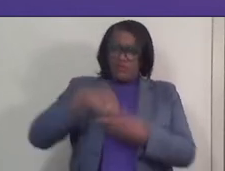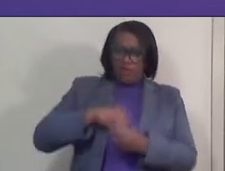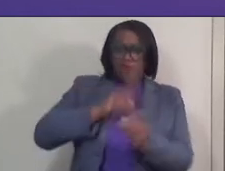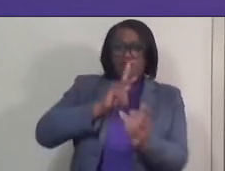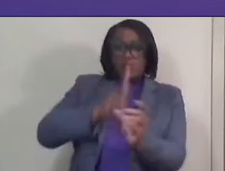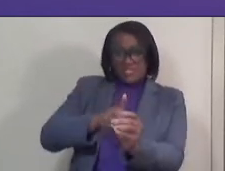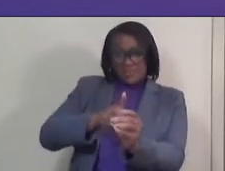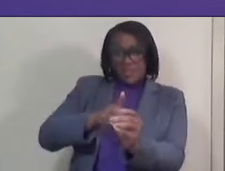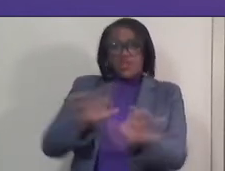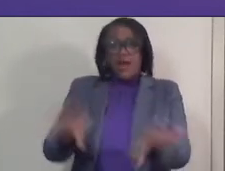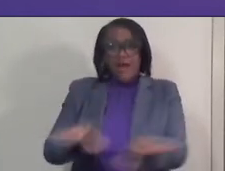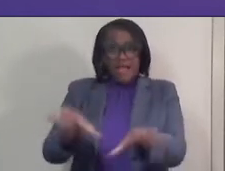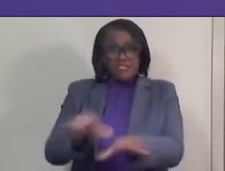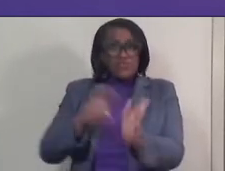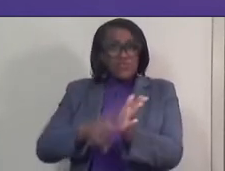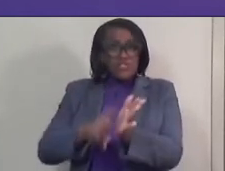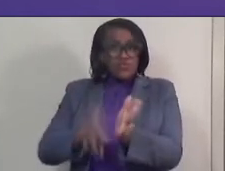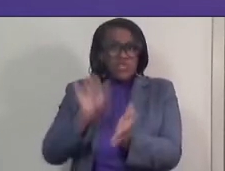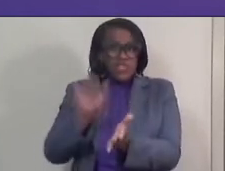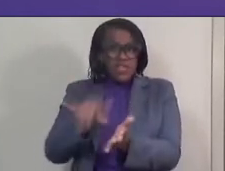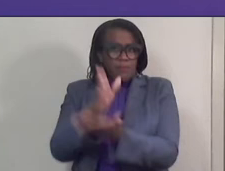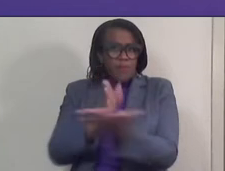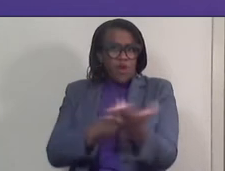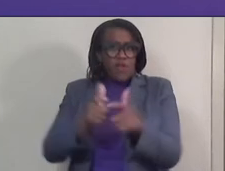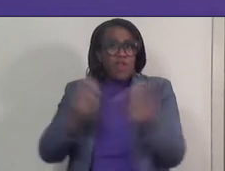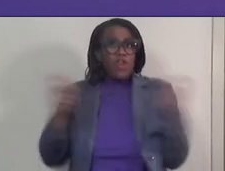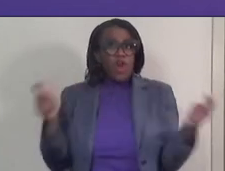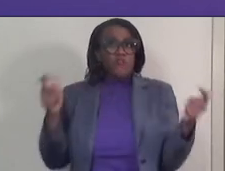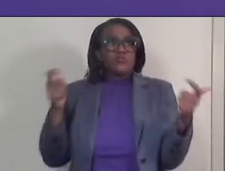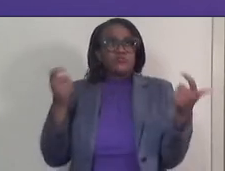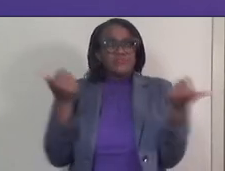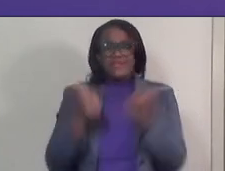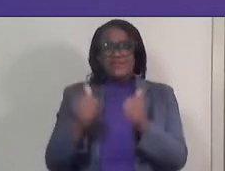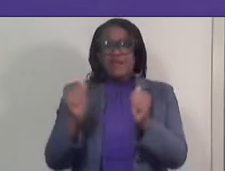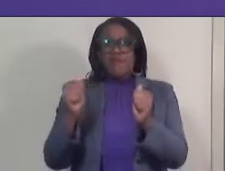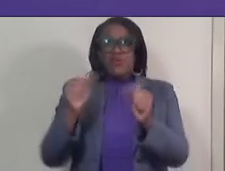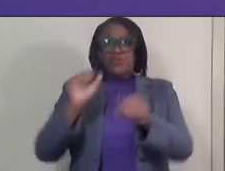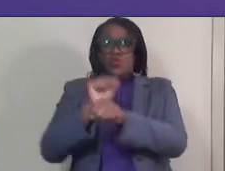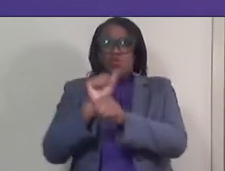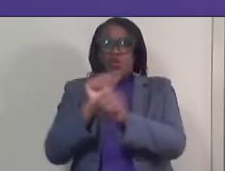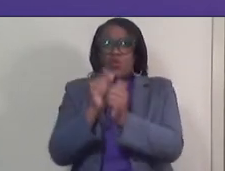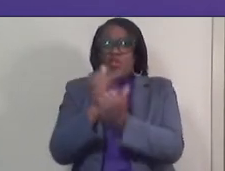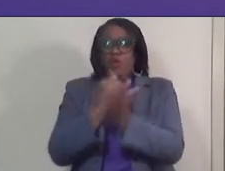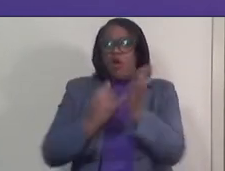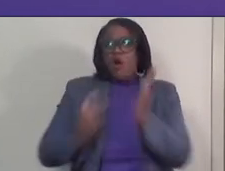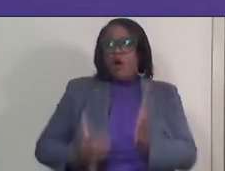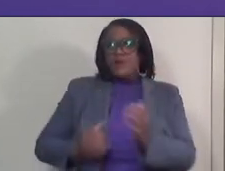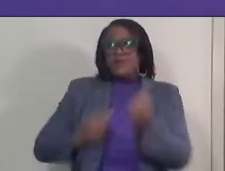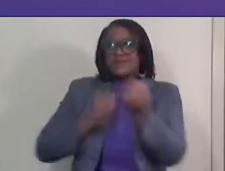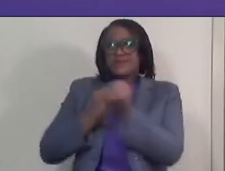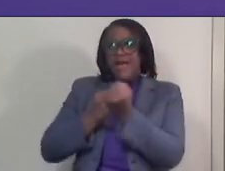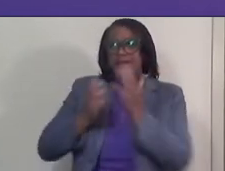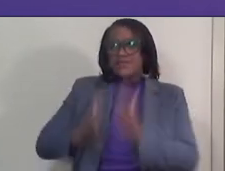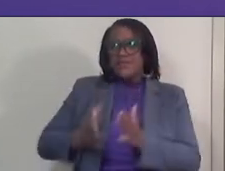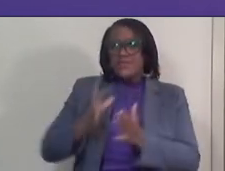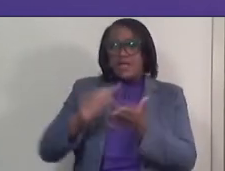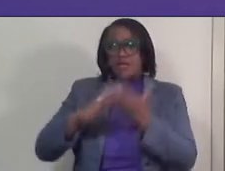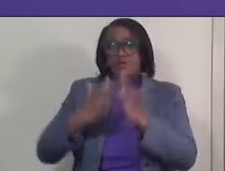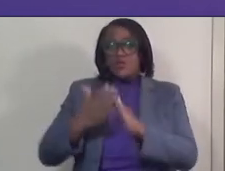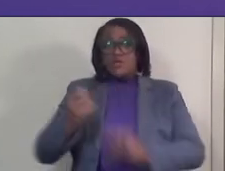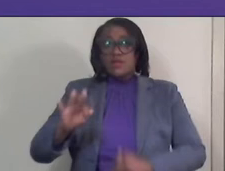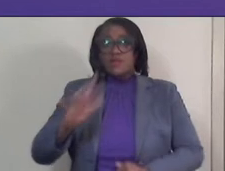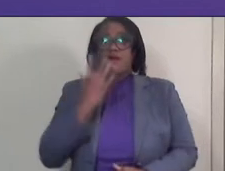research as part of a larger effort to work with artists, activists, and communities of color around the